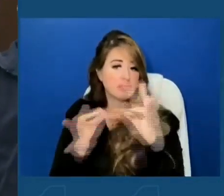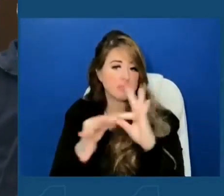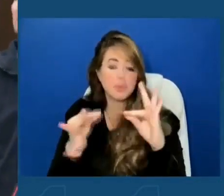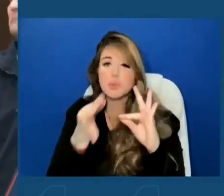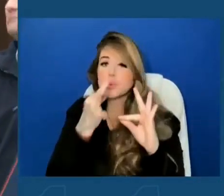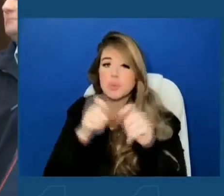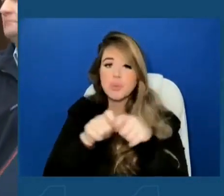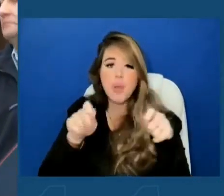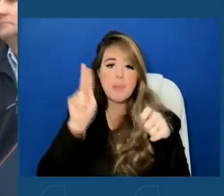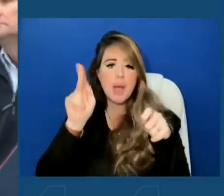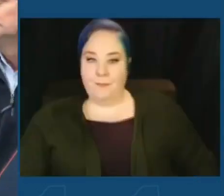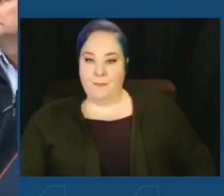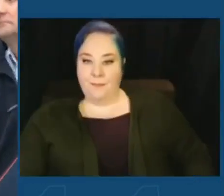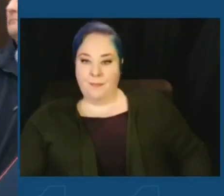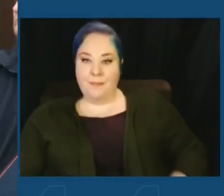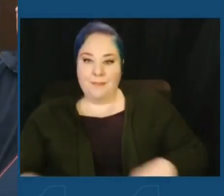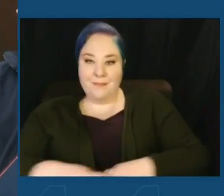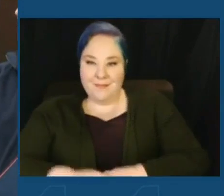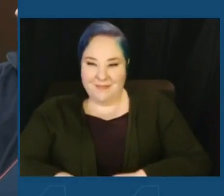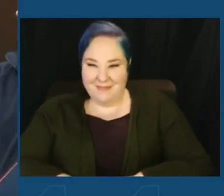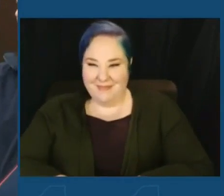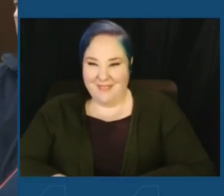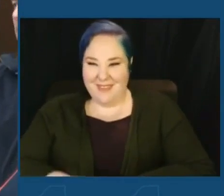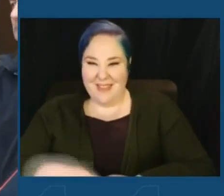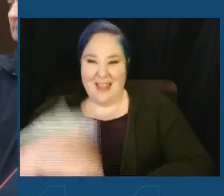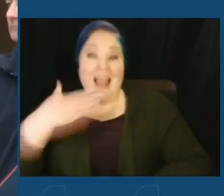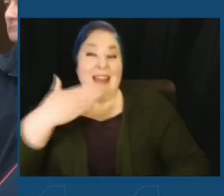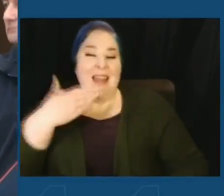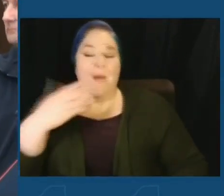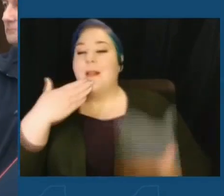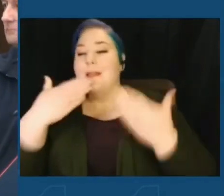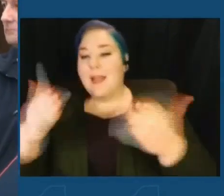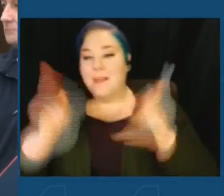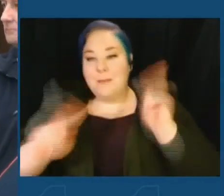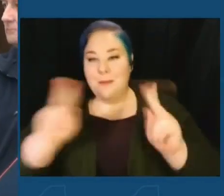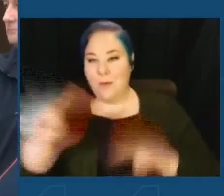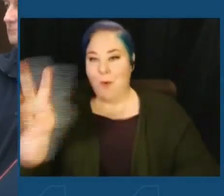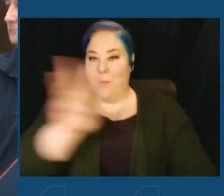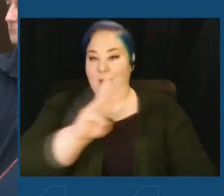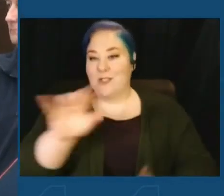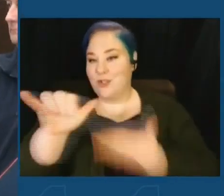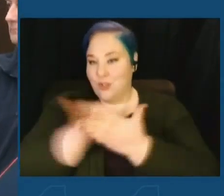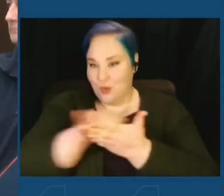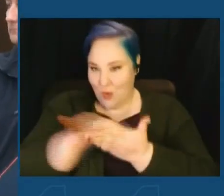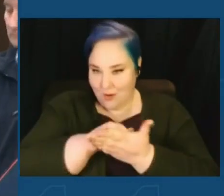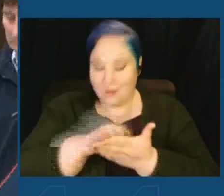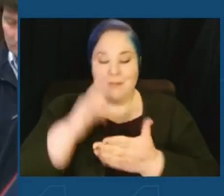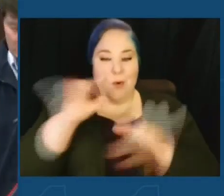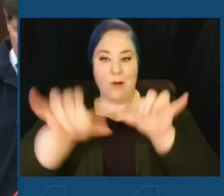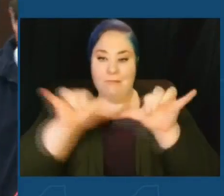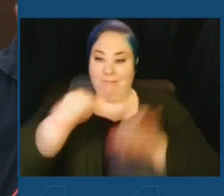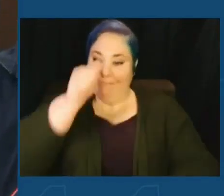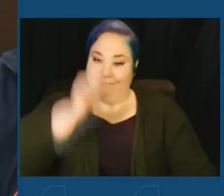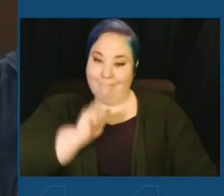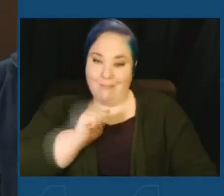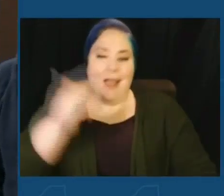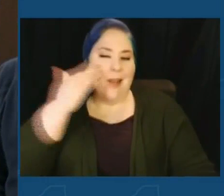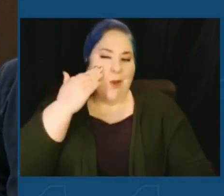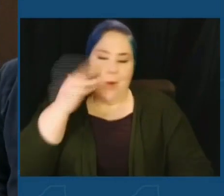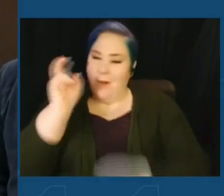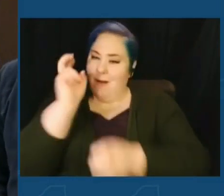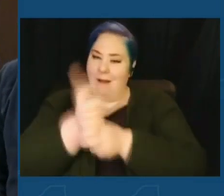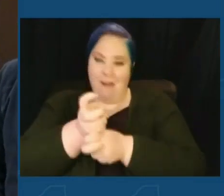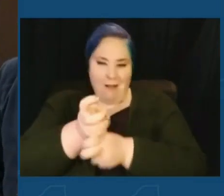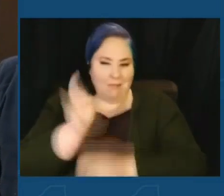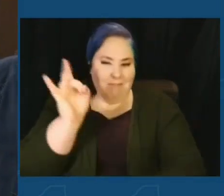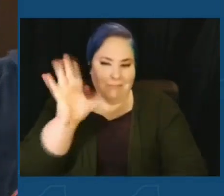No, thank you. I just want to thank the people of Western New York for hanging in there. I know how hard this is. You've been doing what we've